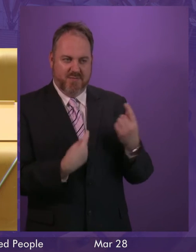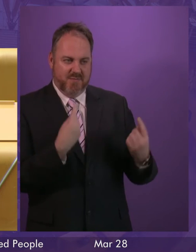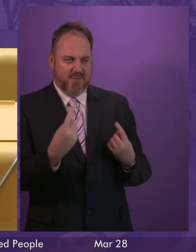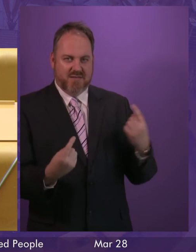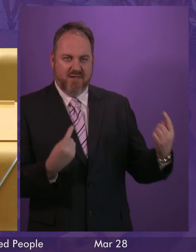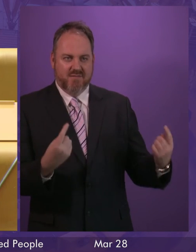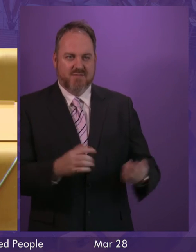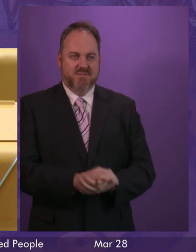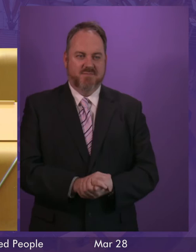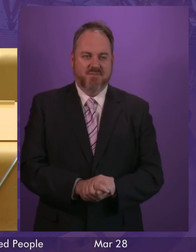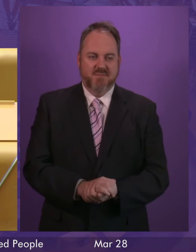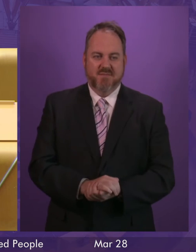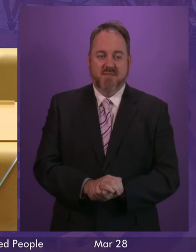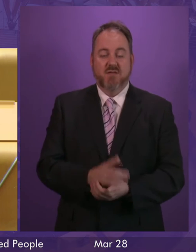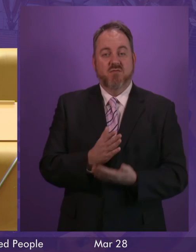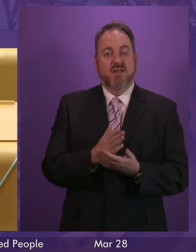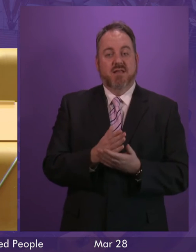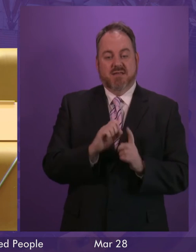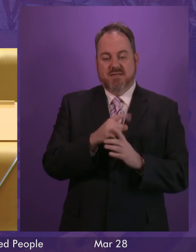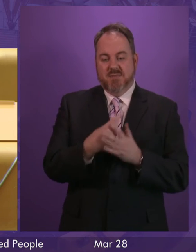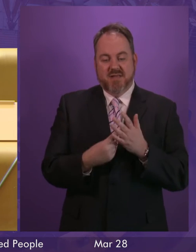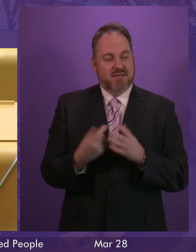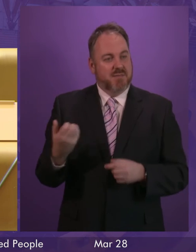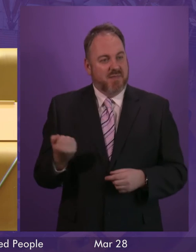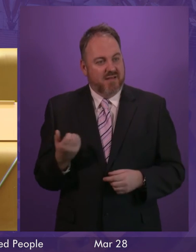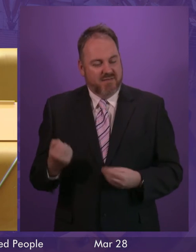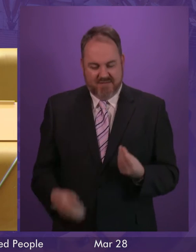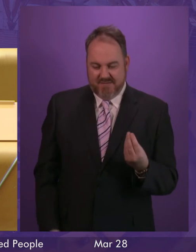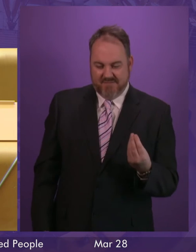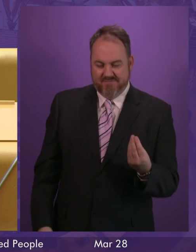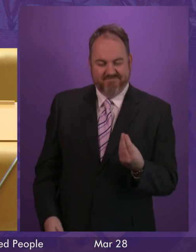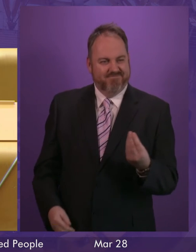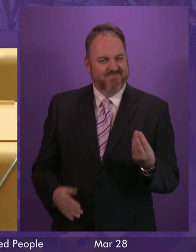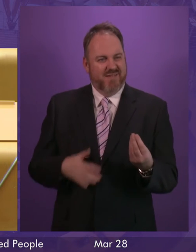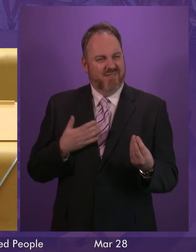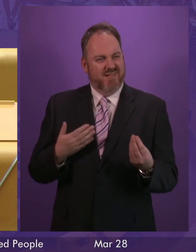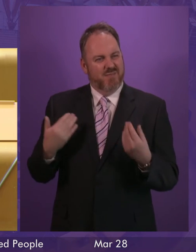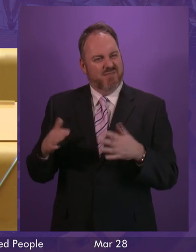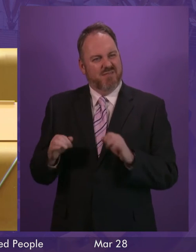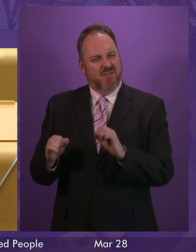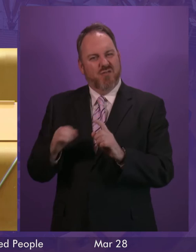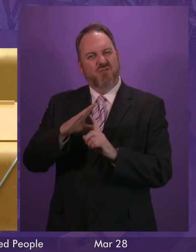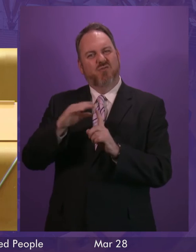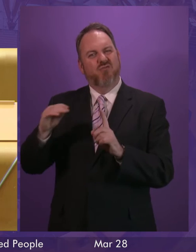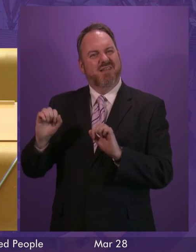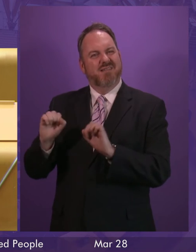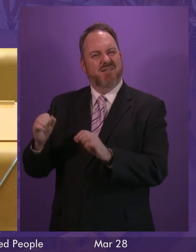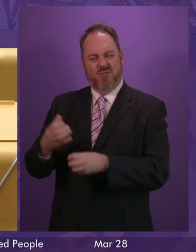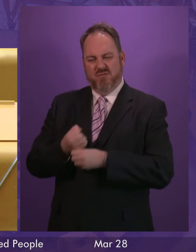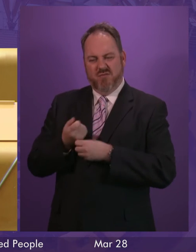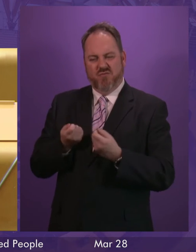The Scottish Government has left disability benefits, surprisingly in my view, in the hands of the Tories until at least